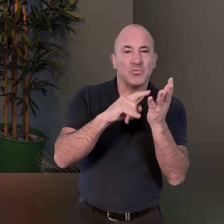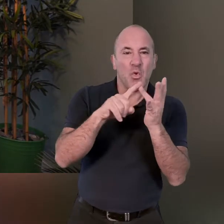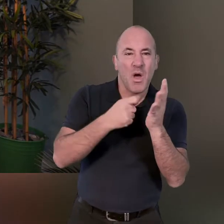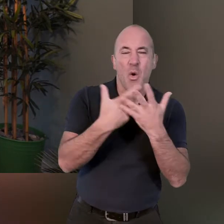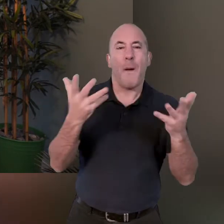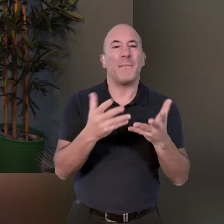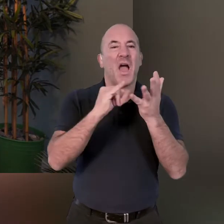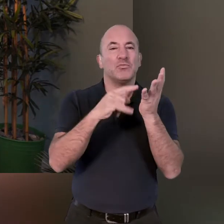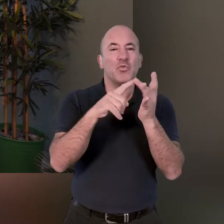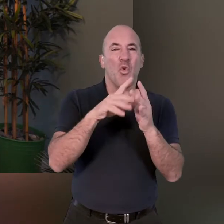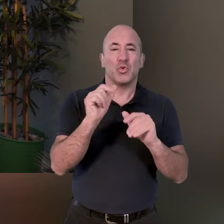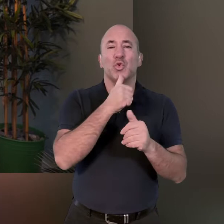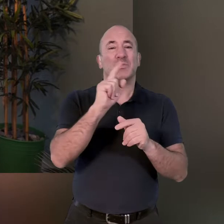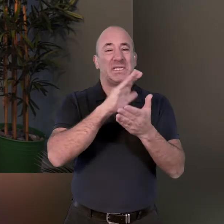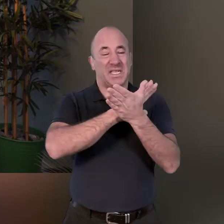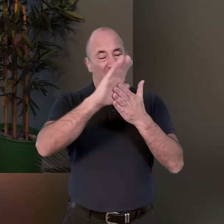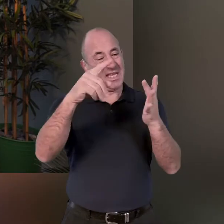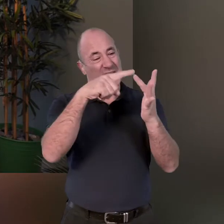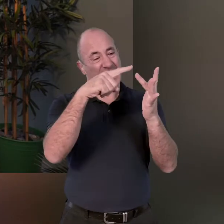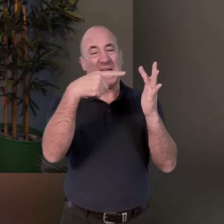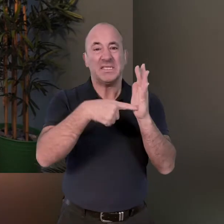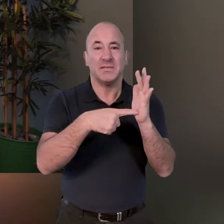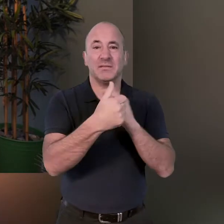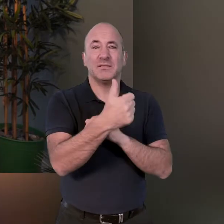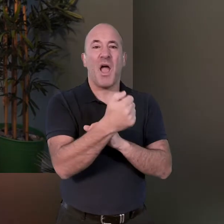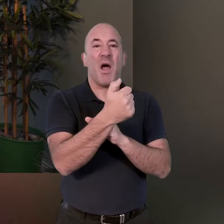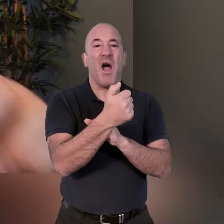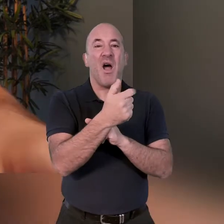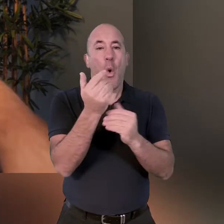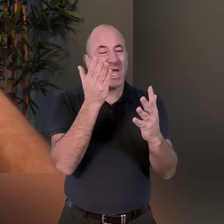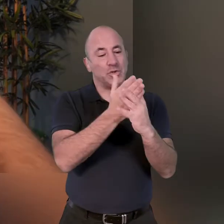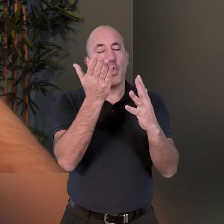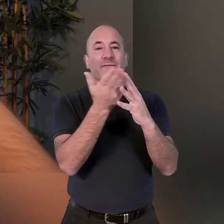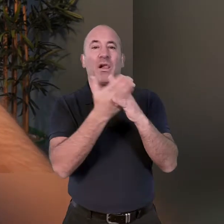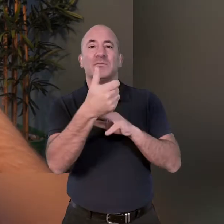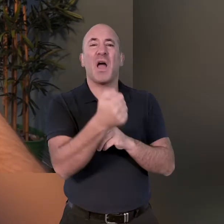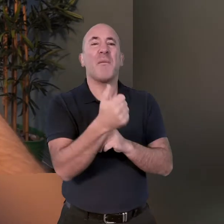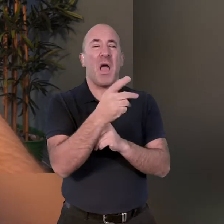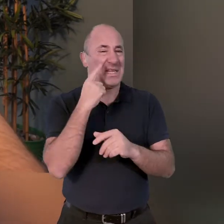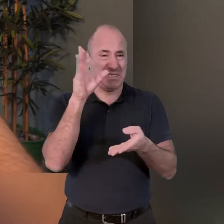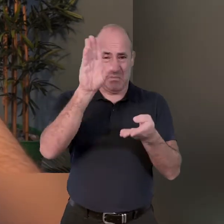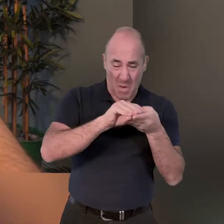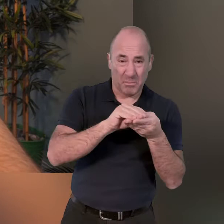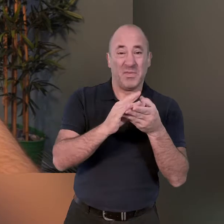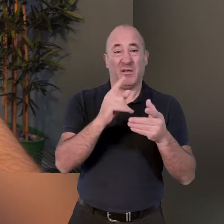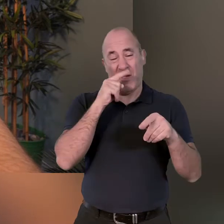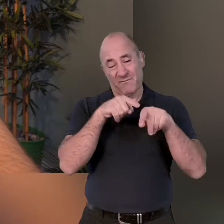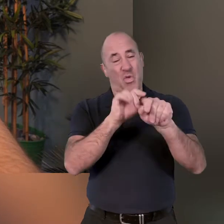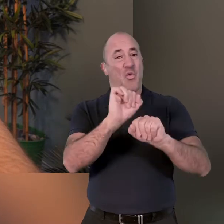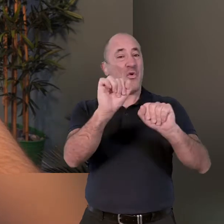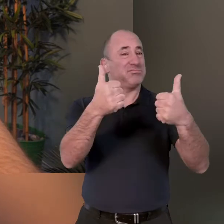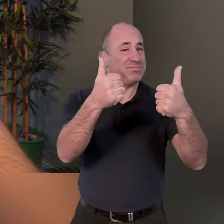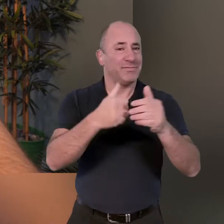just a HIT timer, that's HIIT, or interval timer, and you can get one of these and you can do it in your own time, and it's great. And